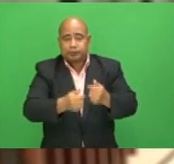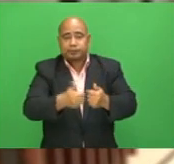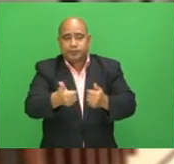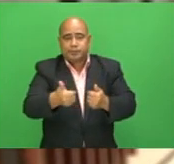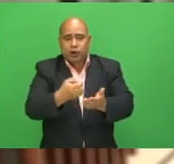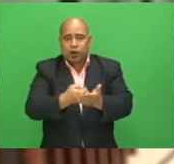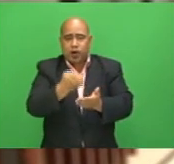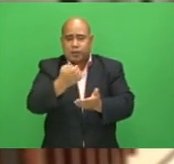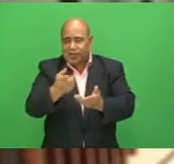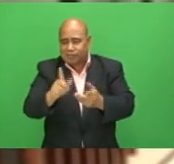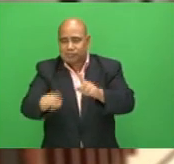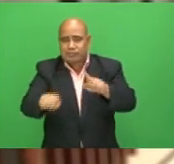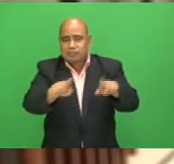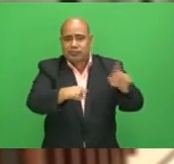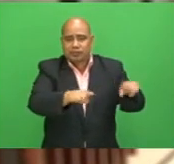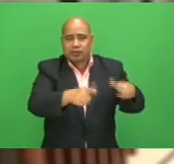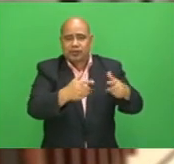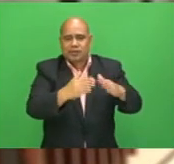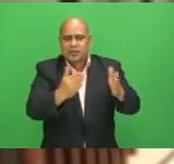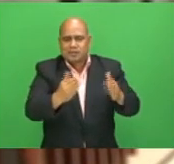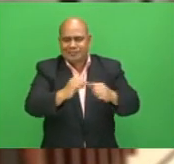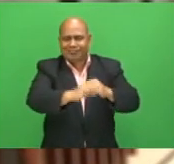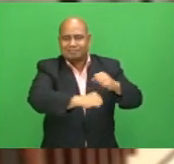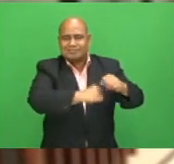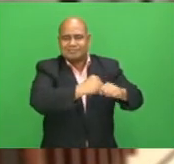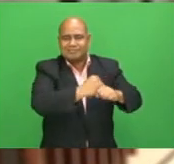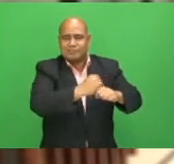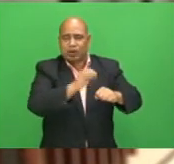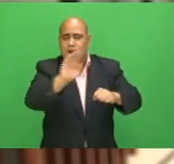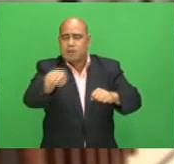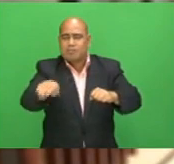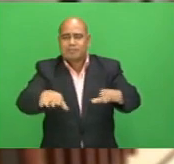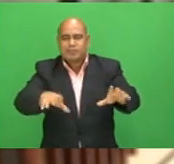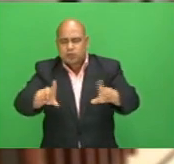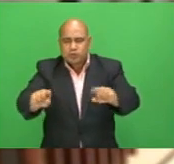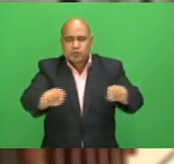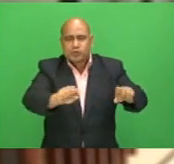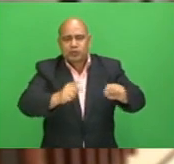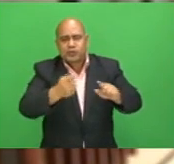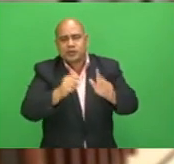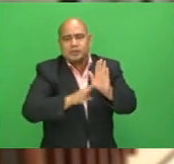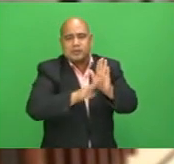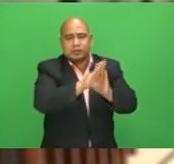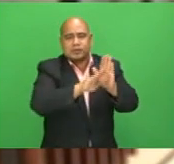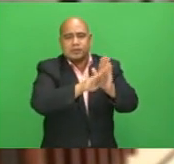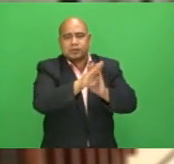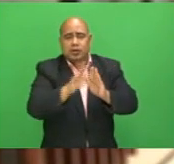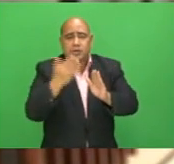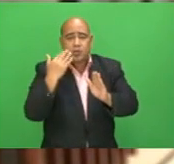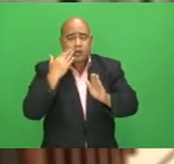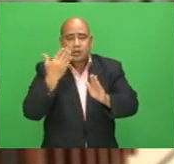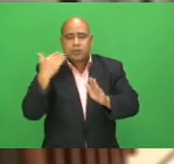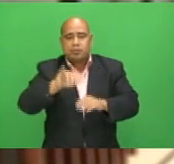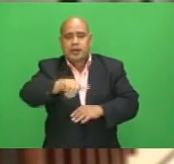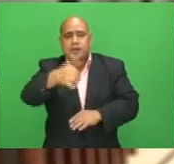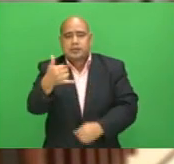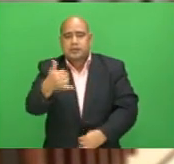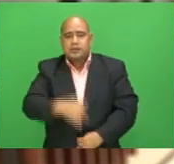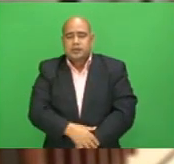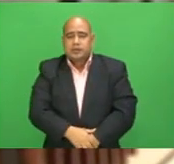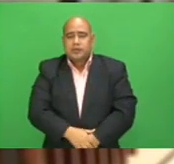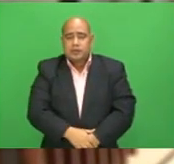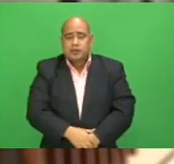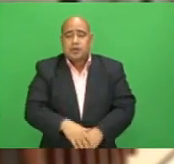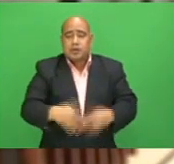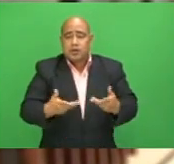housing market activity had quickly recovered in May from a plunge triggered by the pandemic. Pending home sales, based